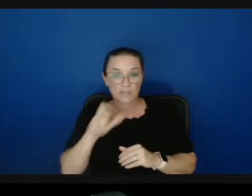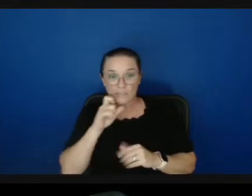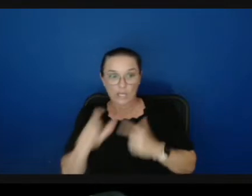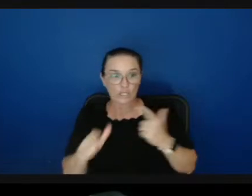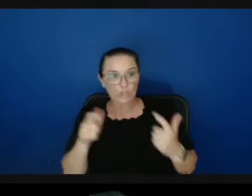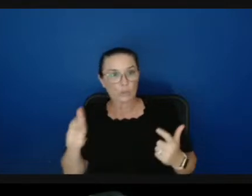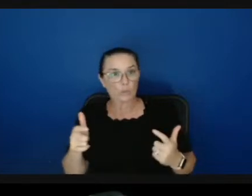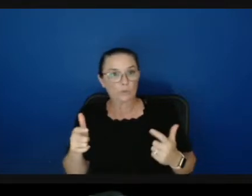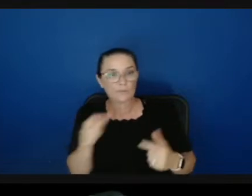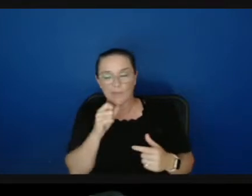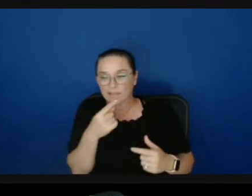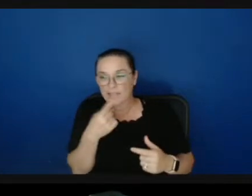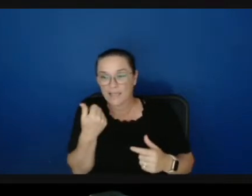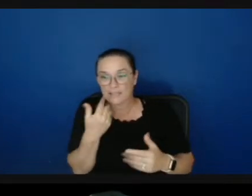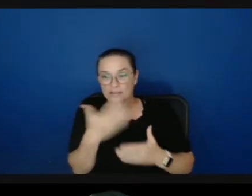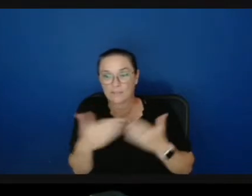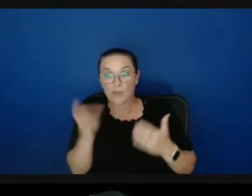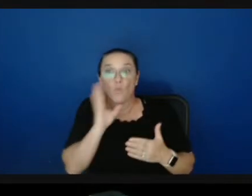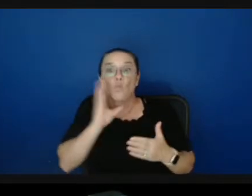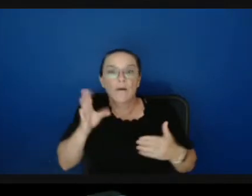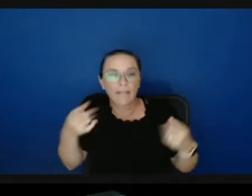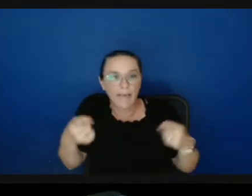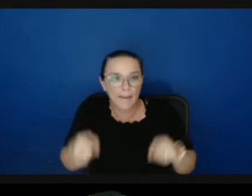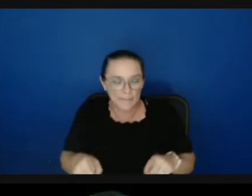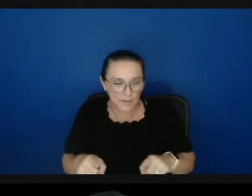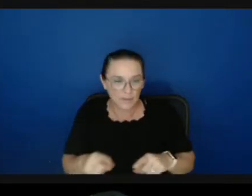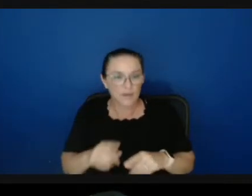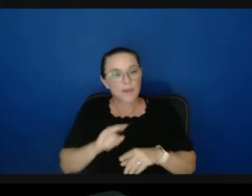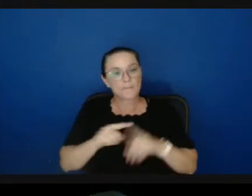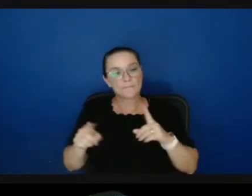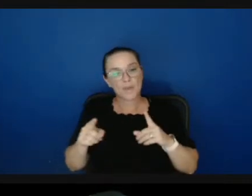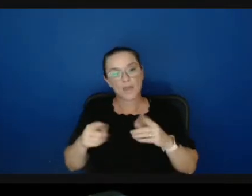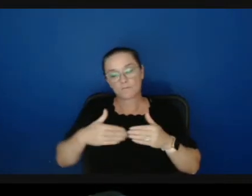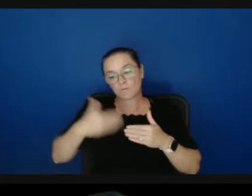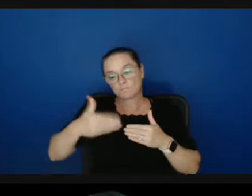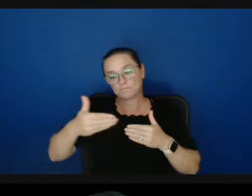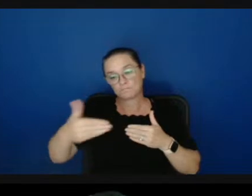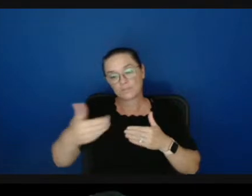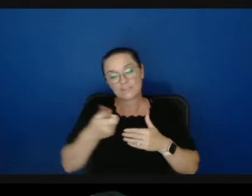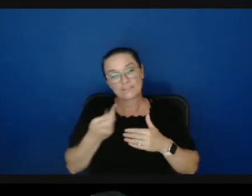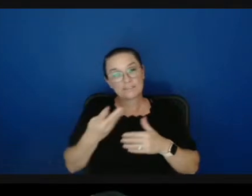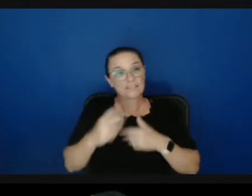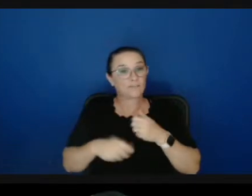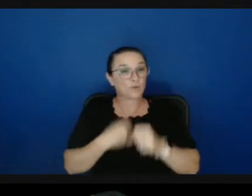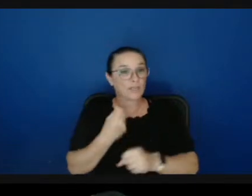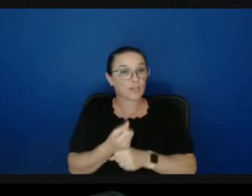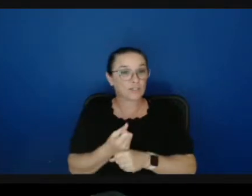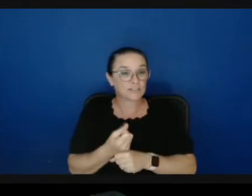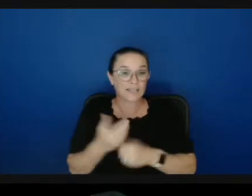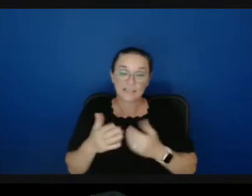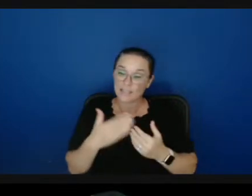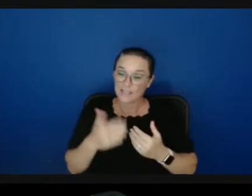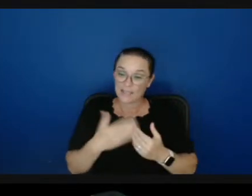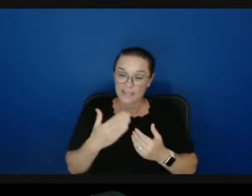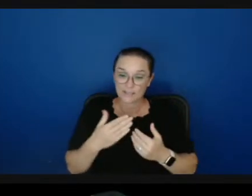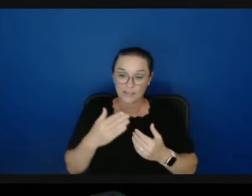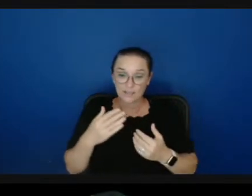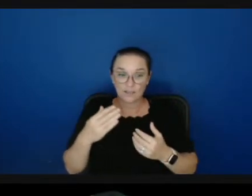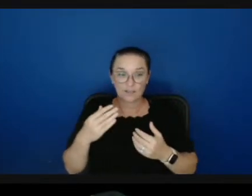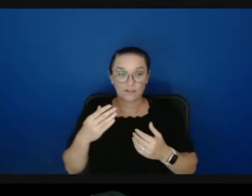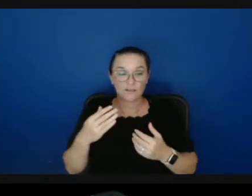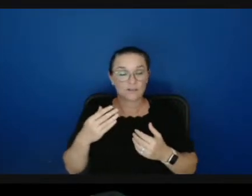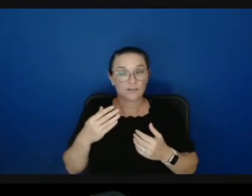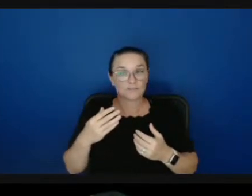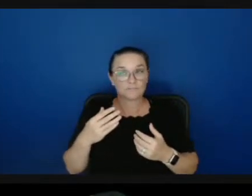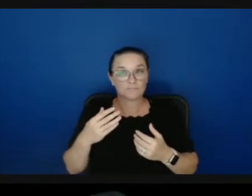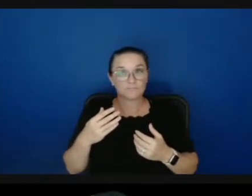is imminent either, earthquake-wise. But over the next several years, it's easy to imagine that the south flank keeps moving, and